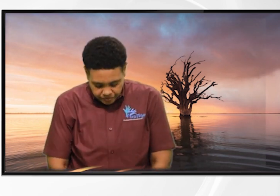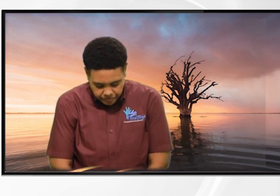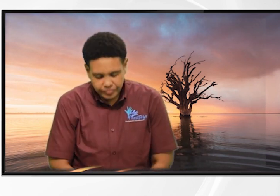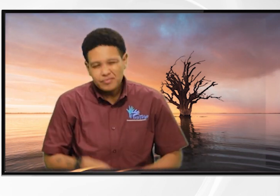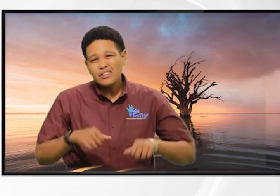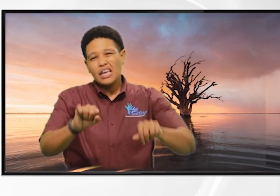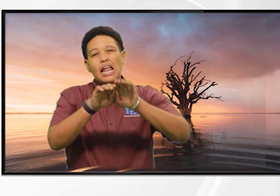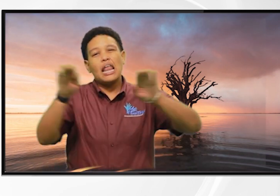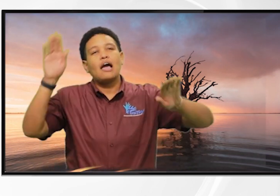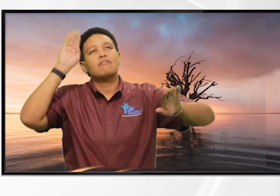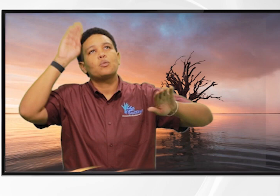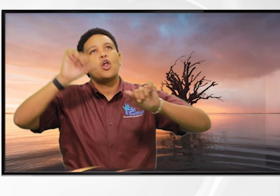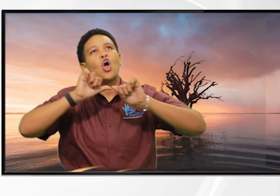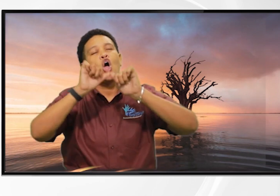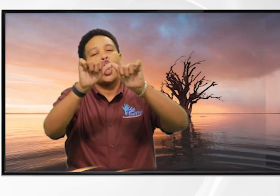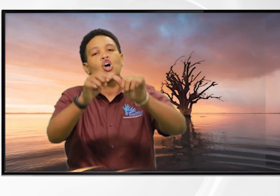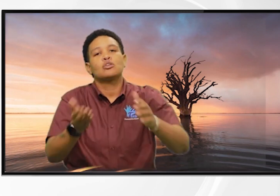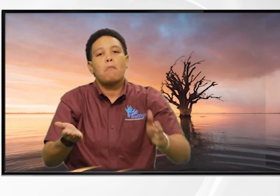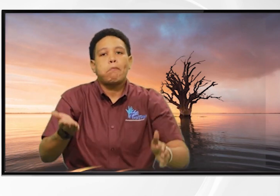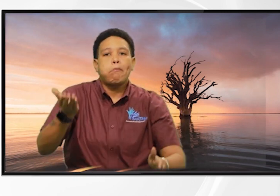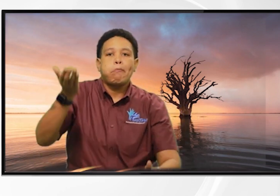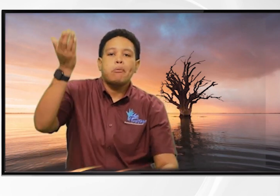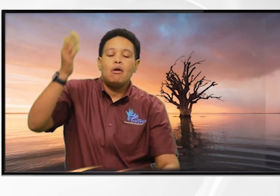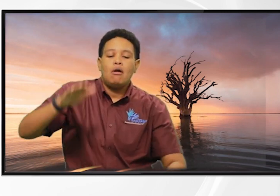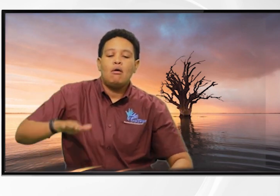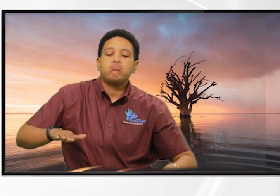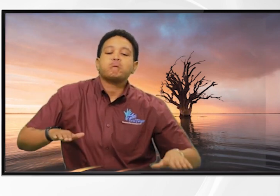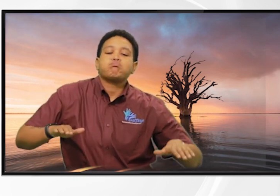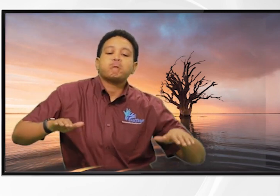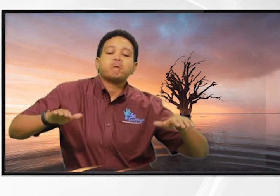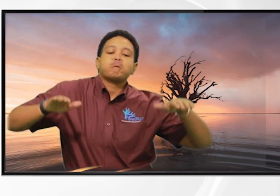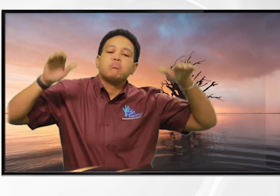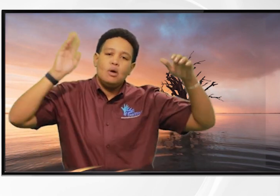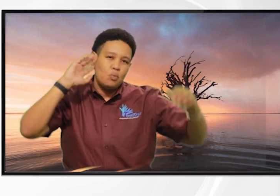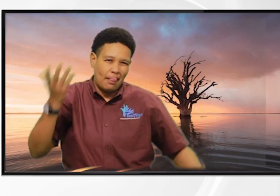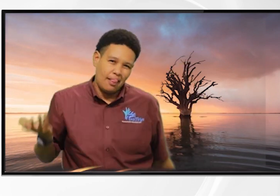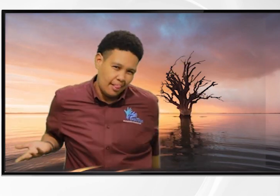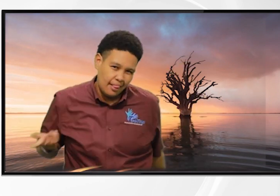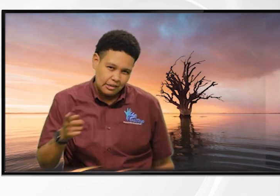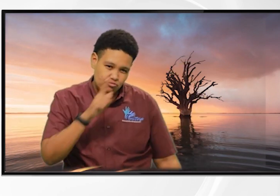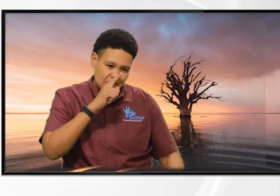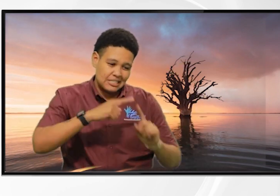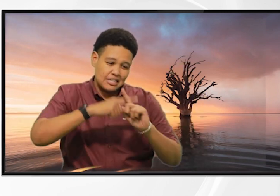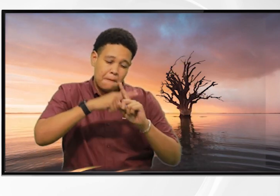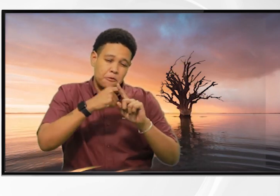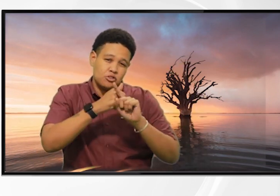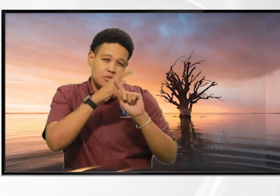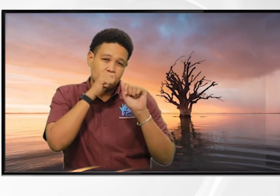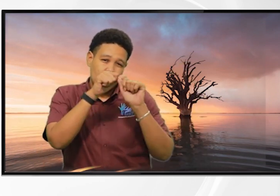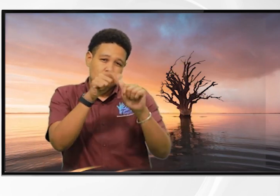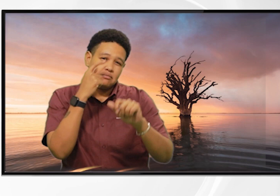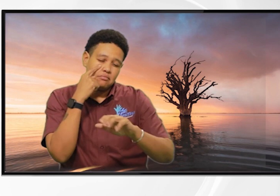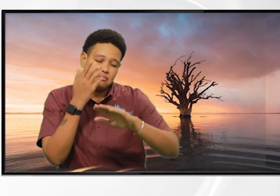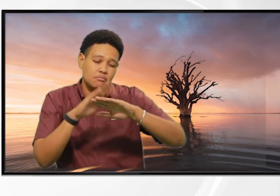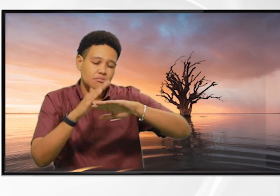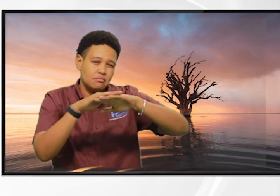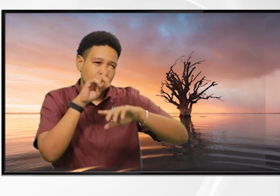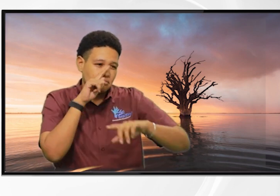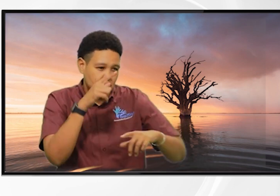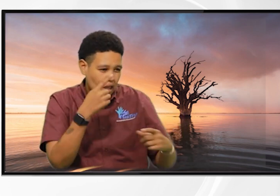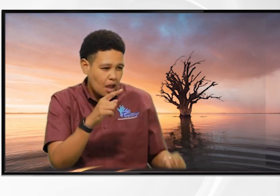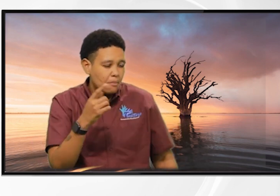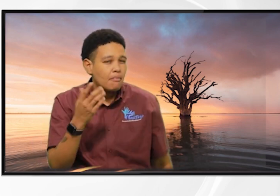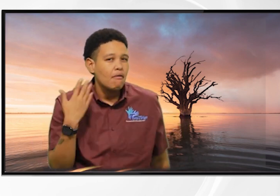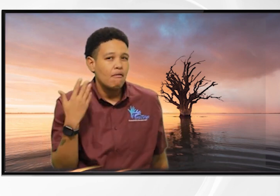Sea levels will continue to rise. As the temperatures continue to increase, sea